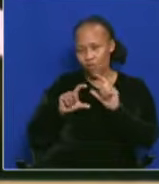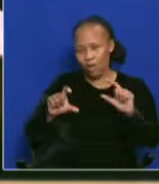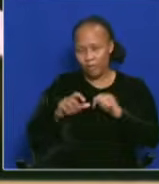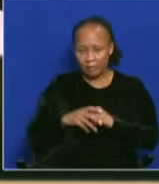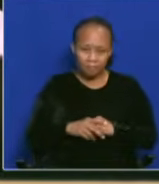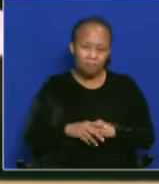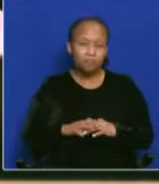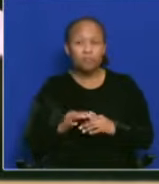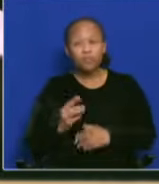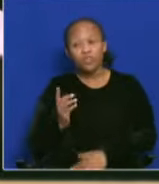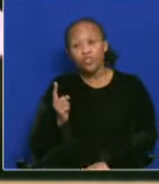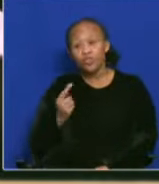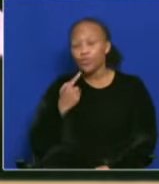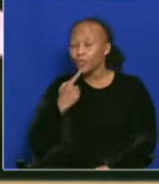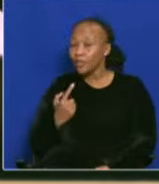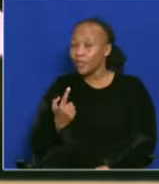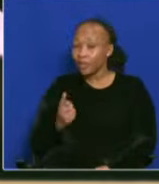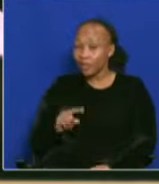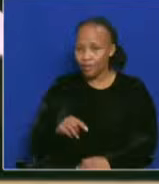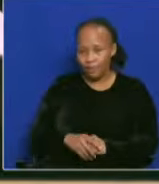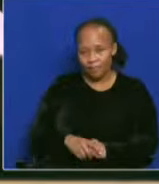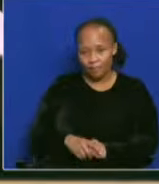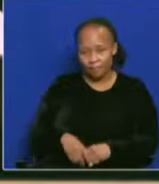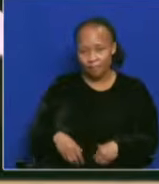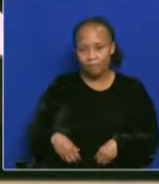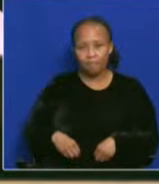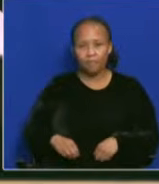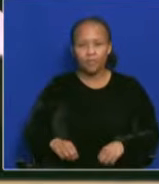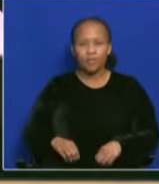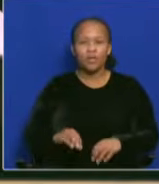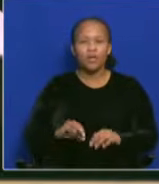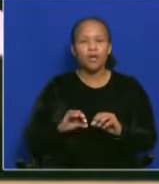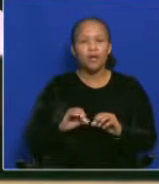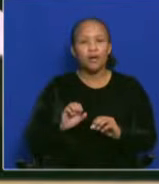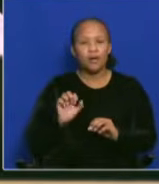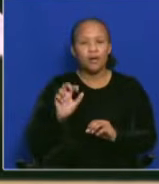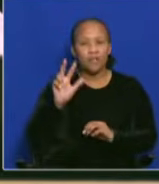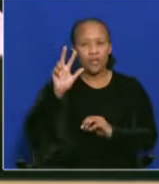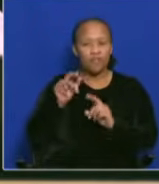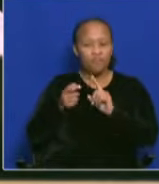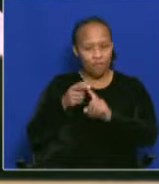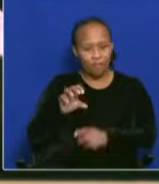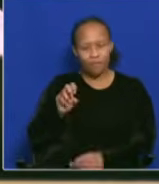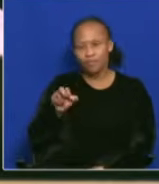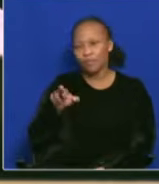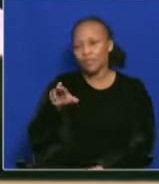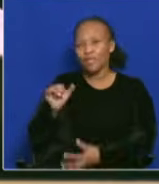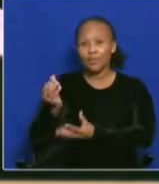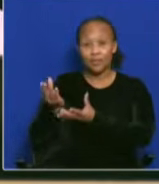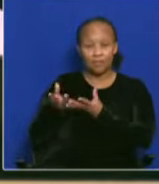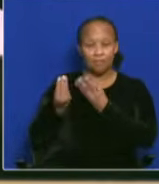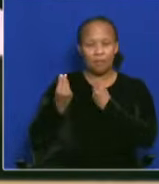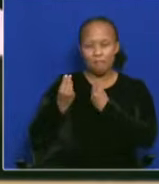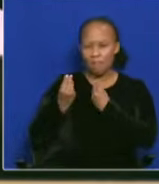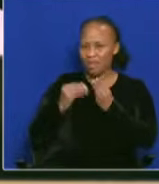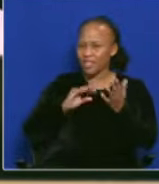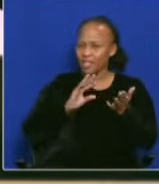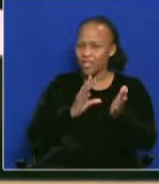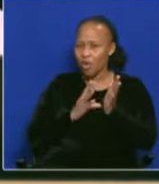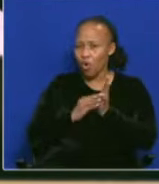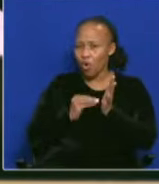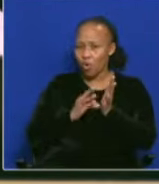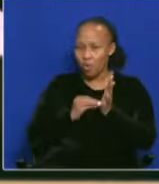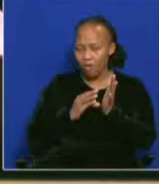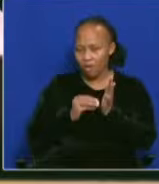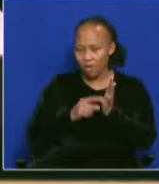have received this affidavit from SARS. It's a copy, if we can just confirm for the record, and you've not been offered the original